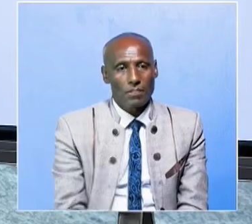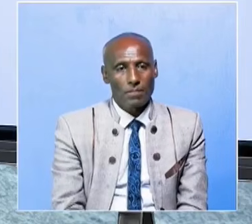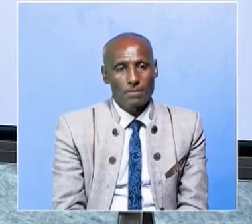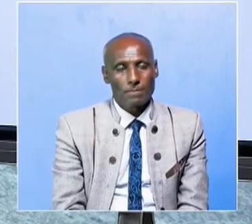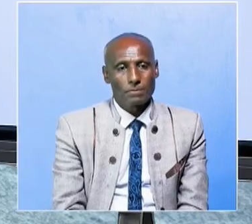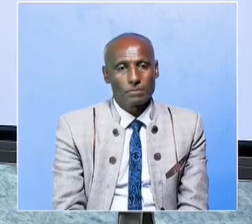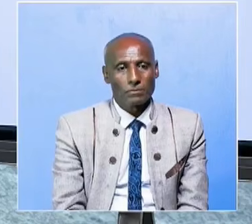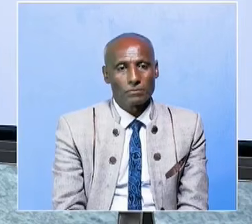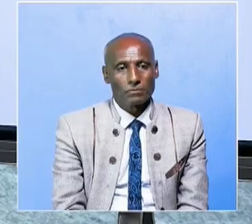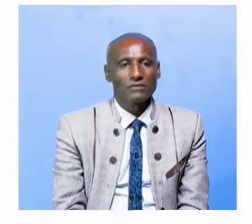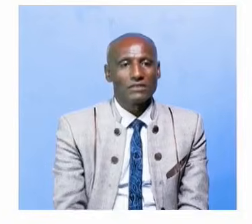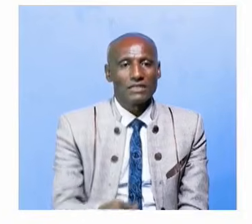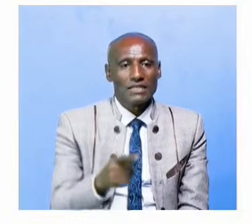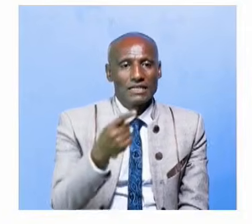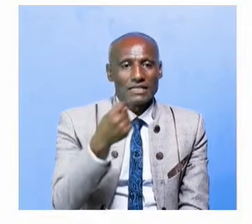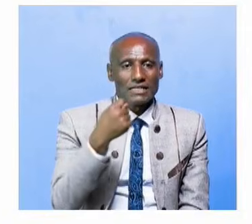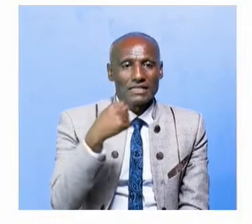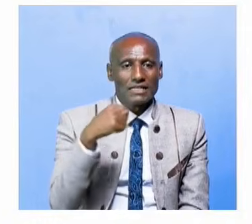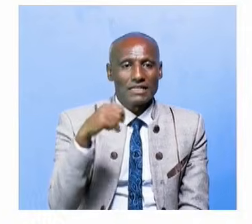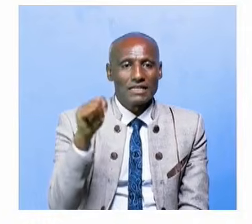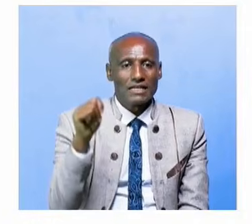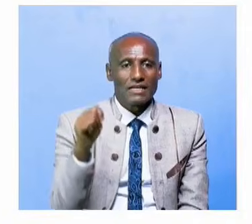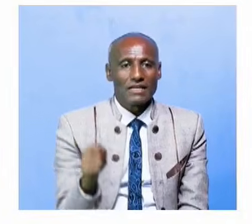Number 1.